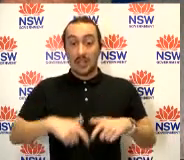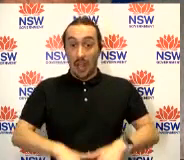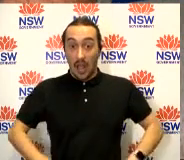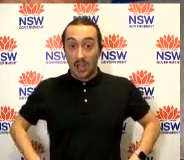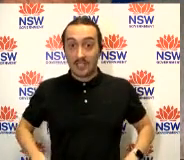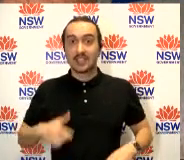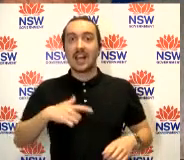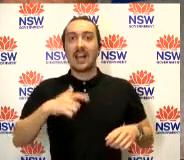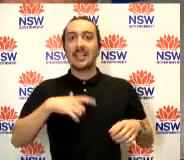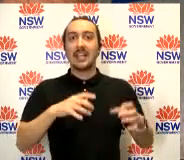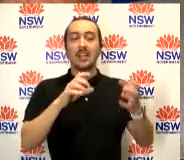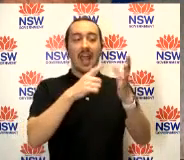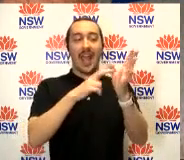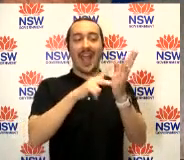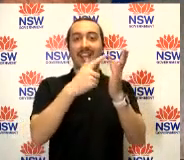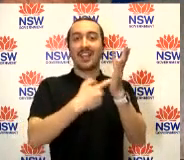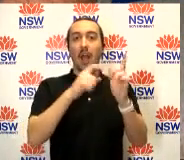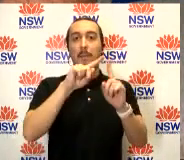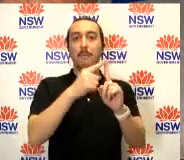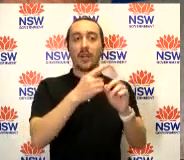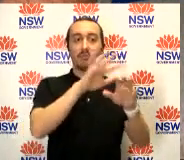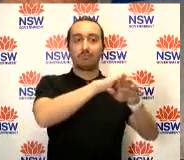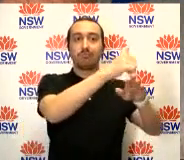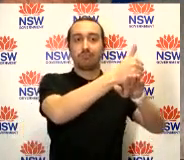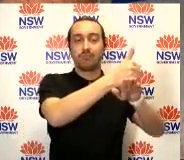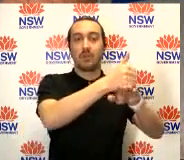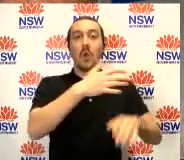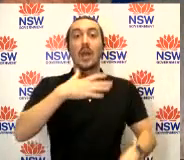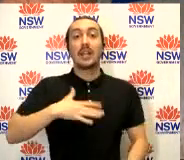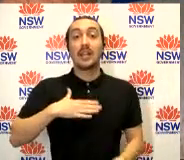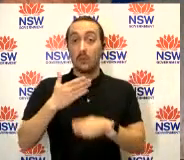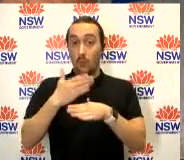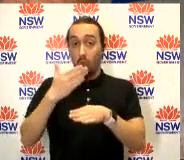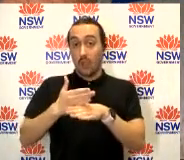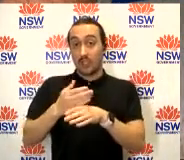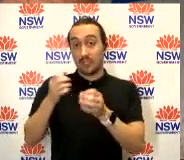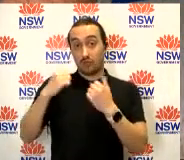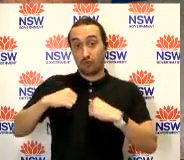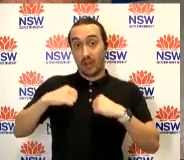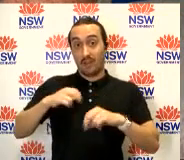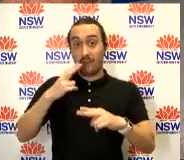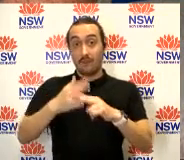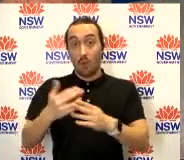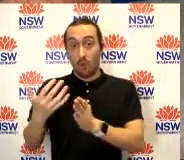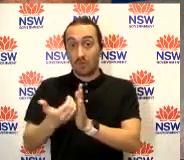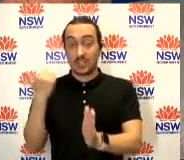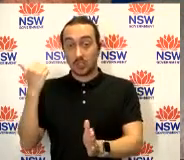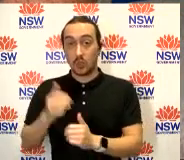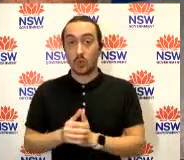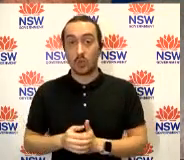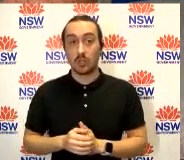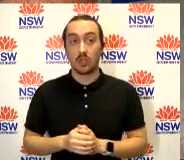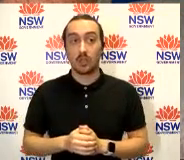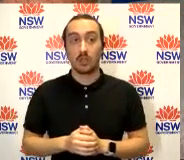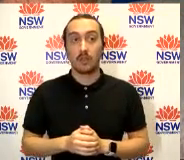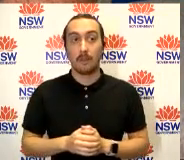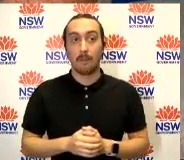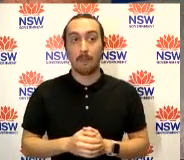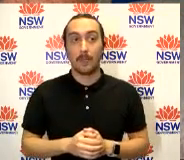for rescue so that if you fall, you're not going to end up suspended, which probably means you're going to need more anchor points, more equipment, more workers, and more